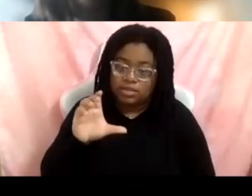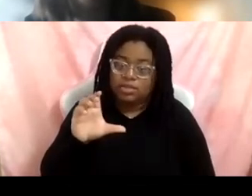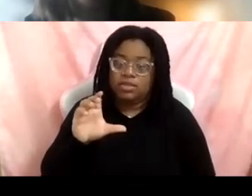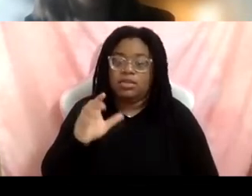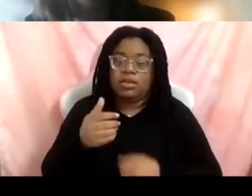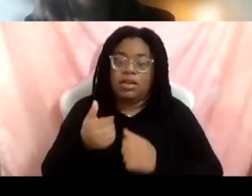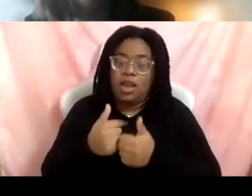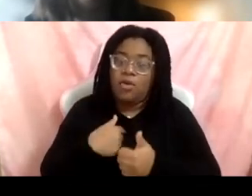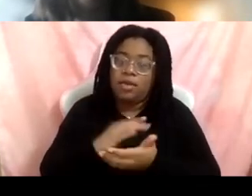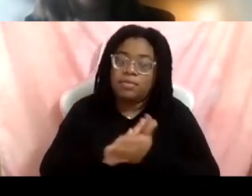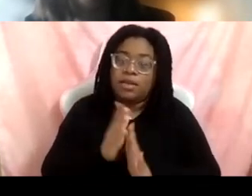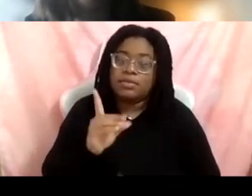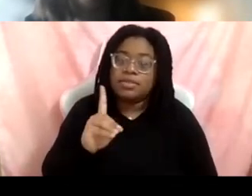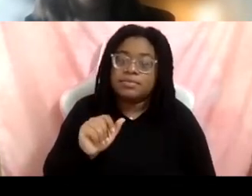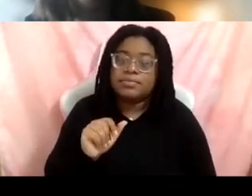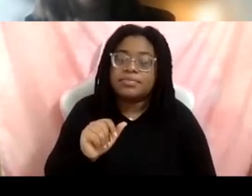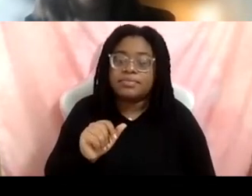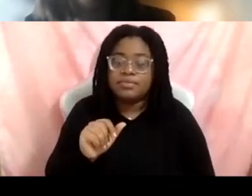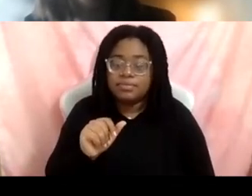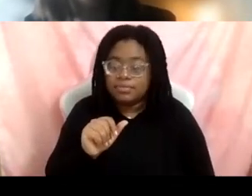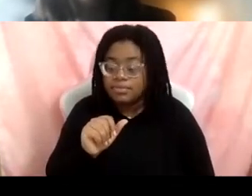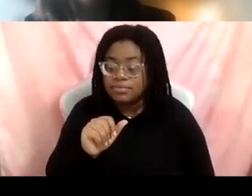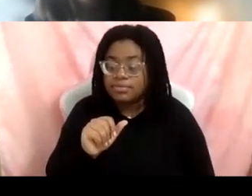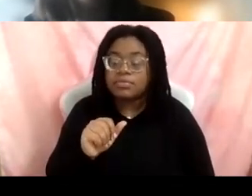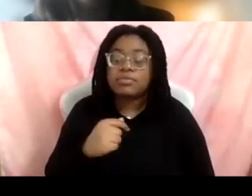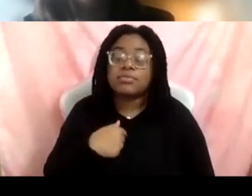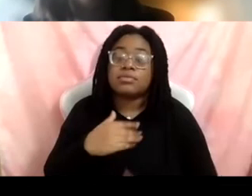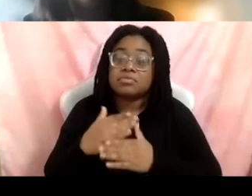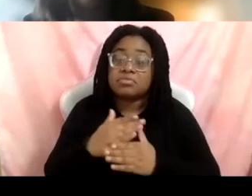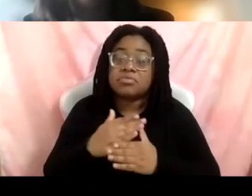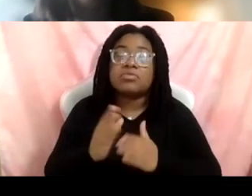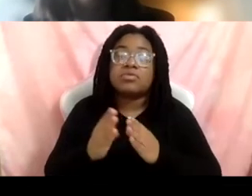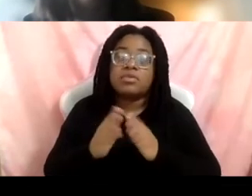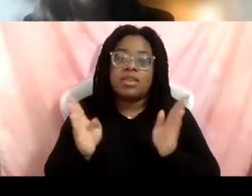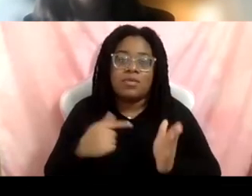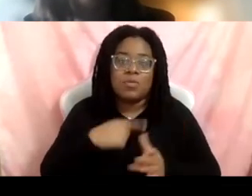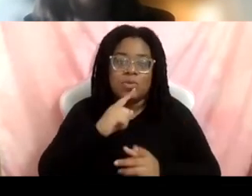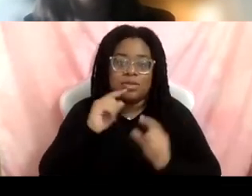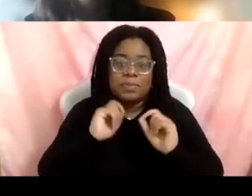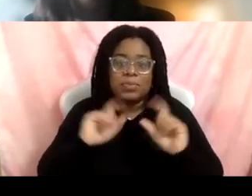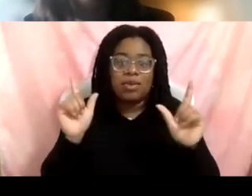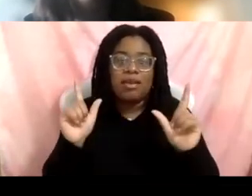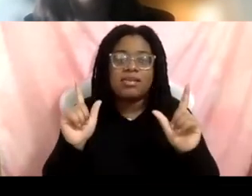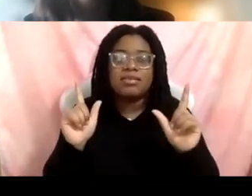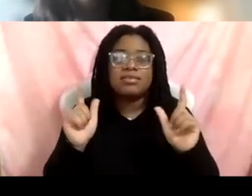became disabled, and I started sharing openly, I was surprised by like how receptive